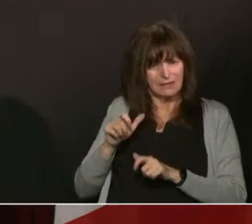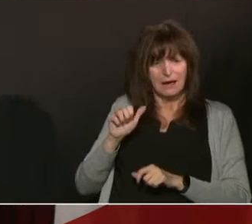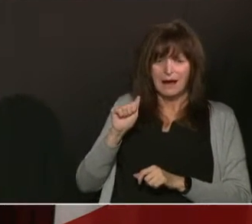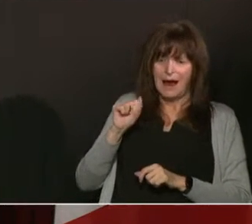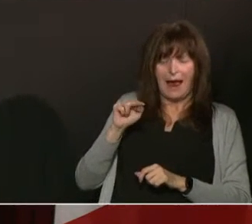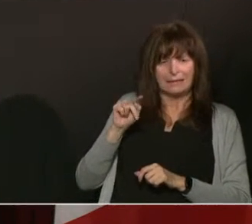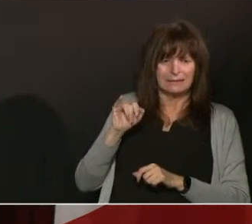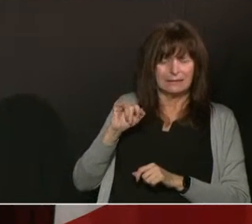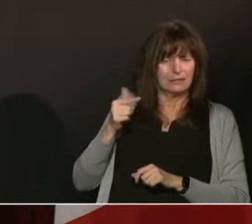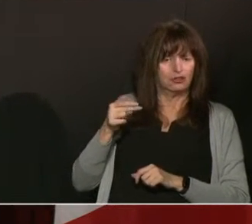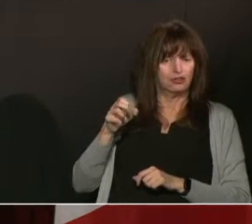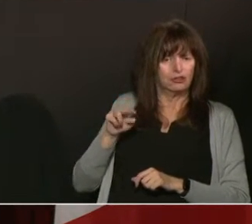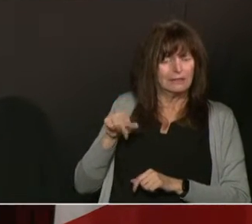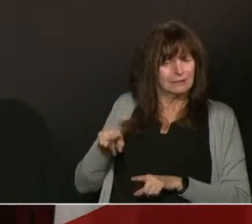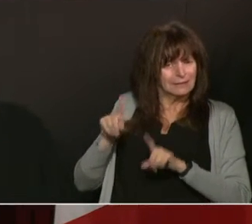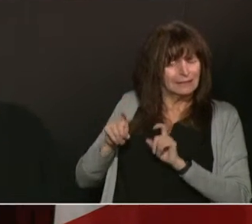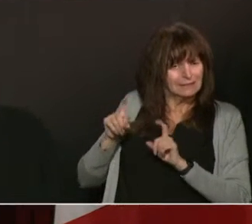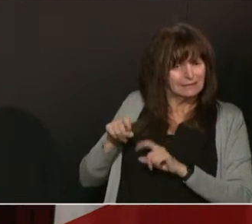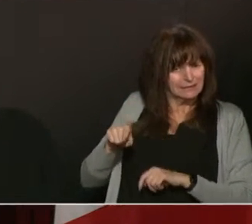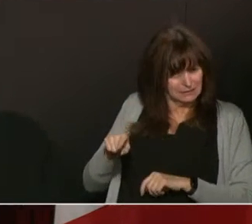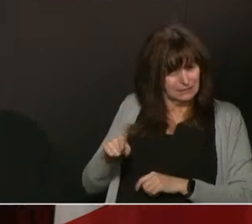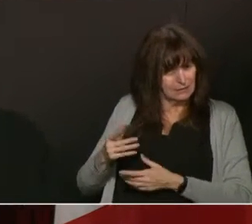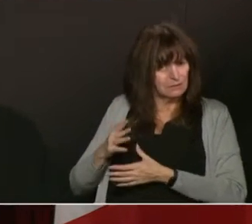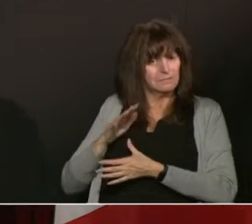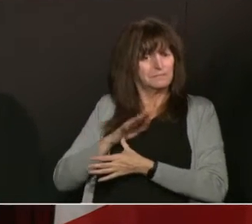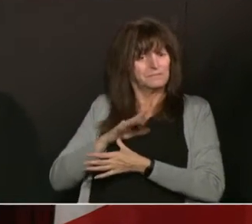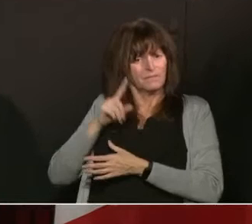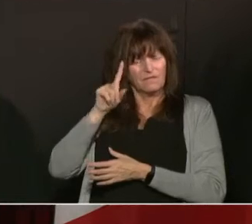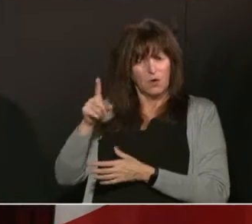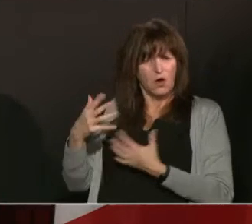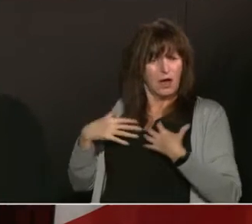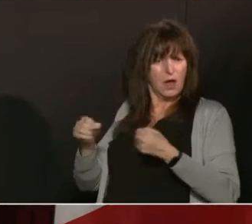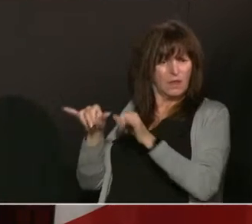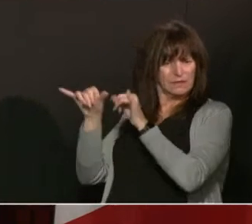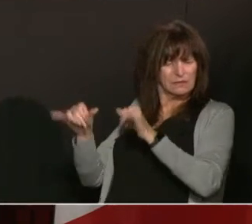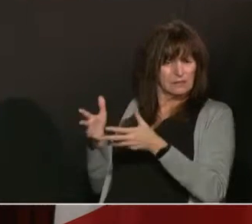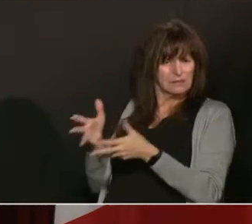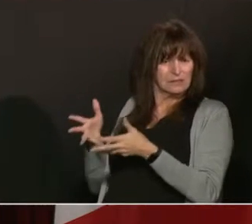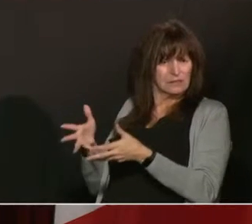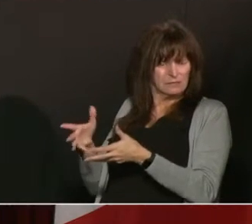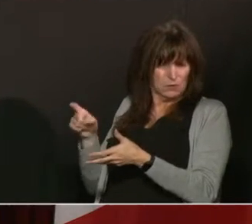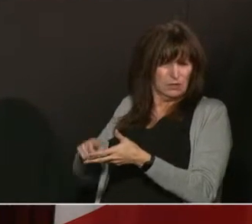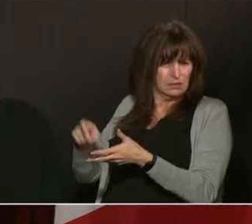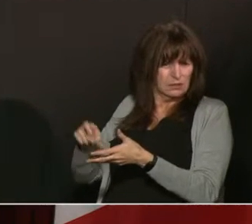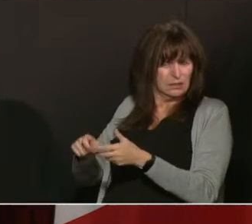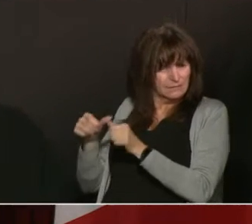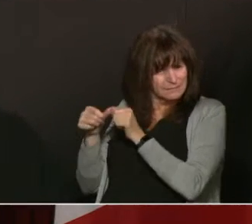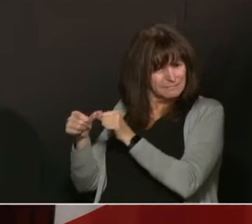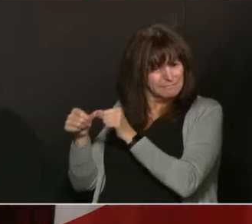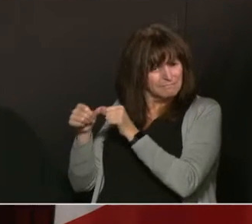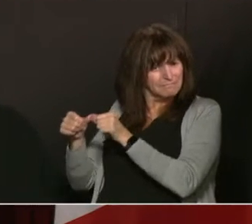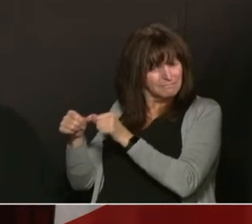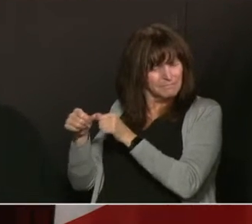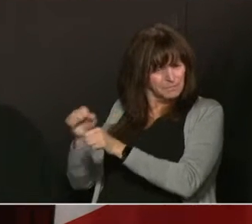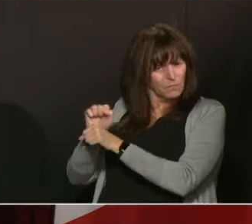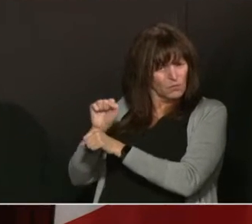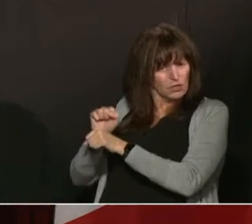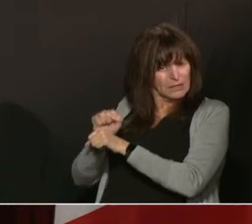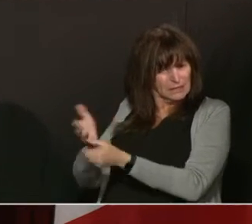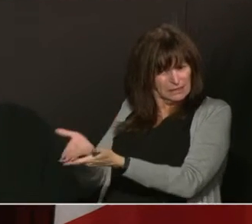system functioning and all those essential workers still in the workplace, but do it safely and prudently.